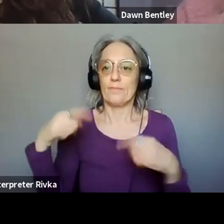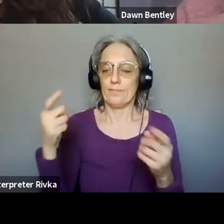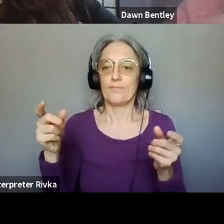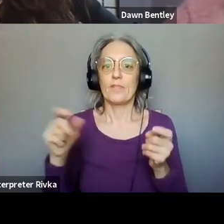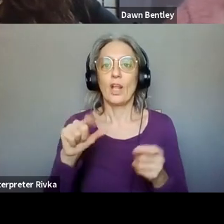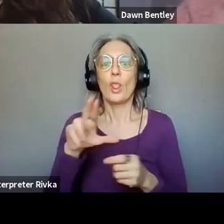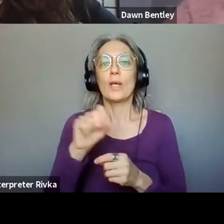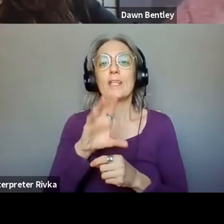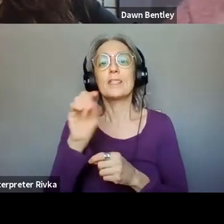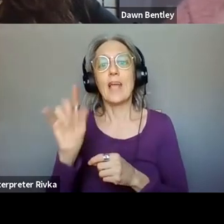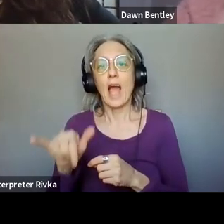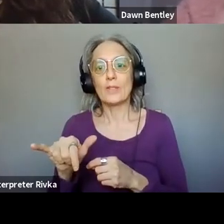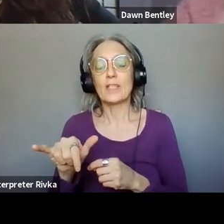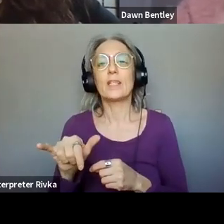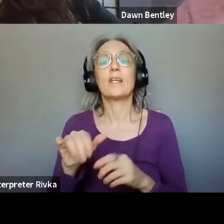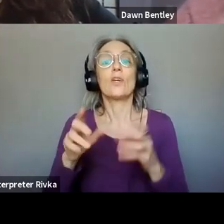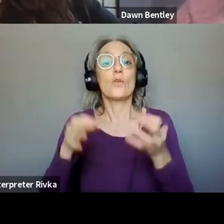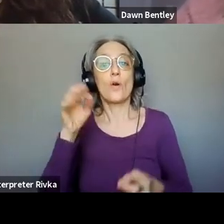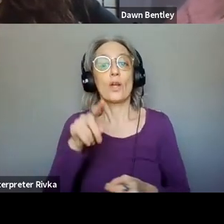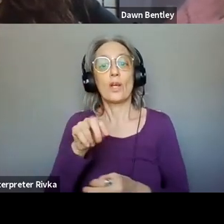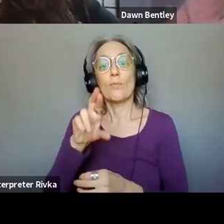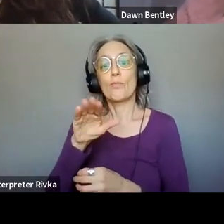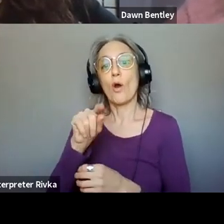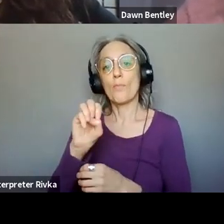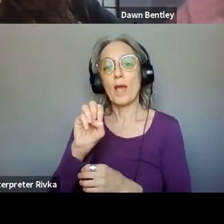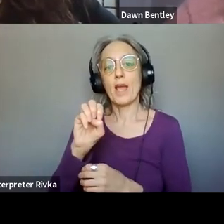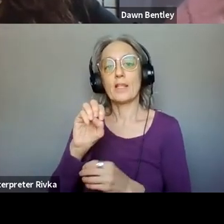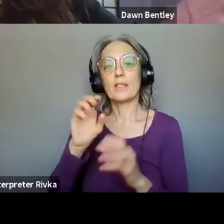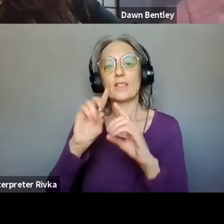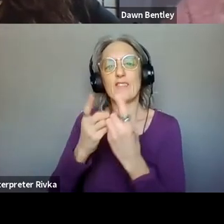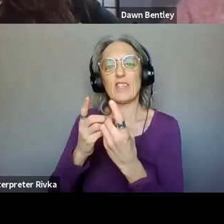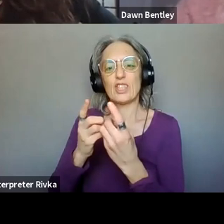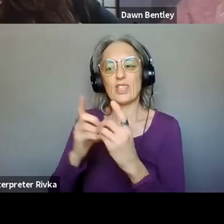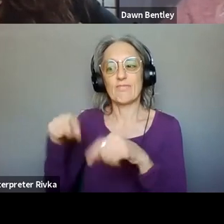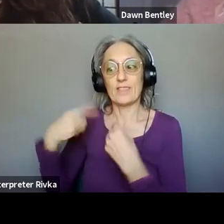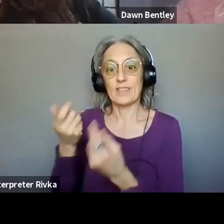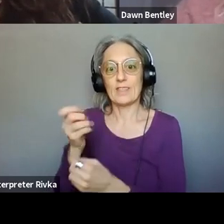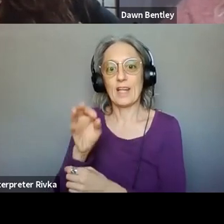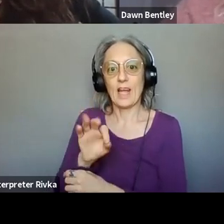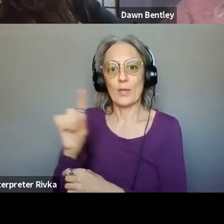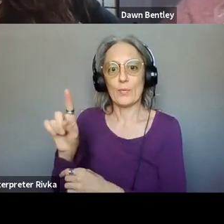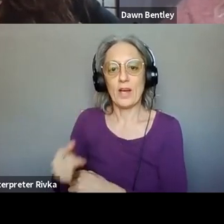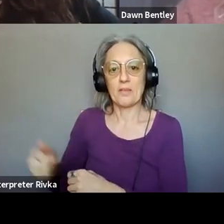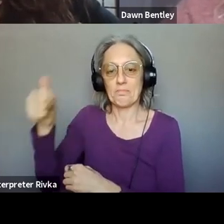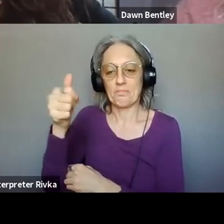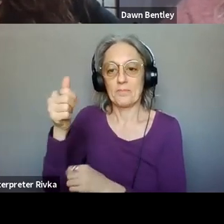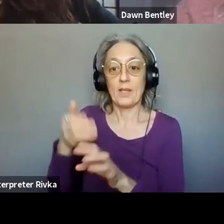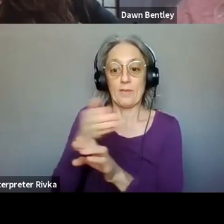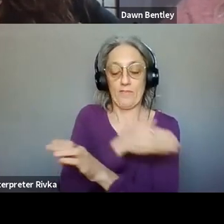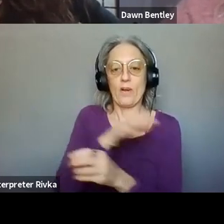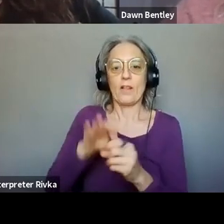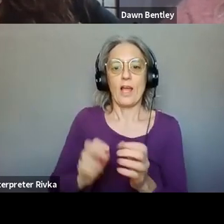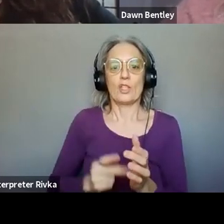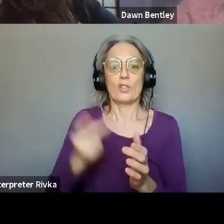County Common Pleas Court Probate Division since 1991. Prior to this, he was twice elected as judge of the